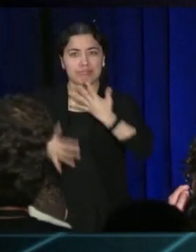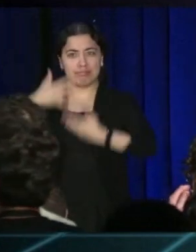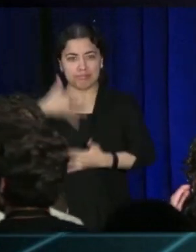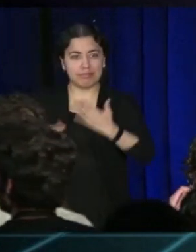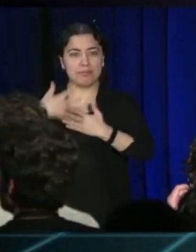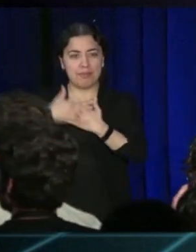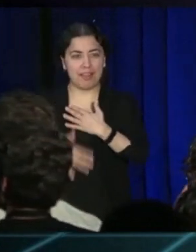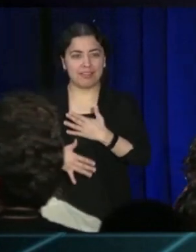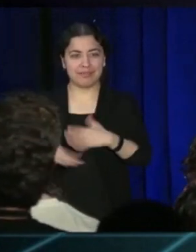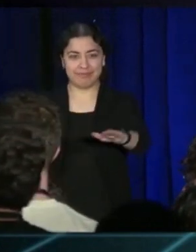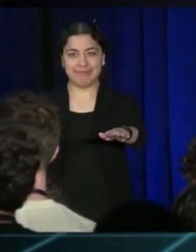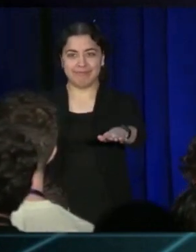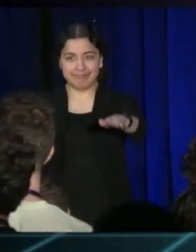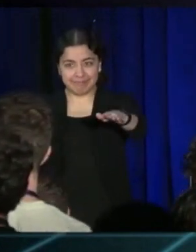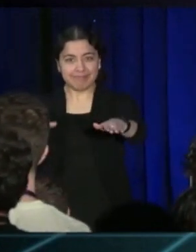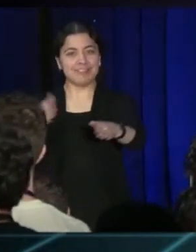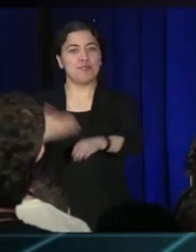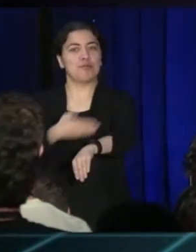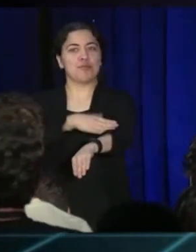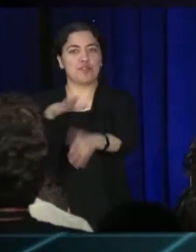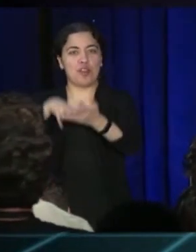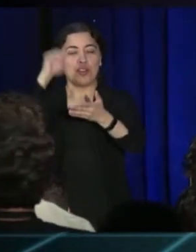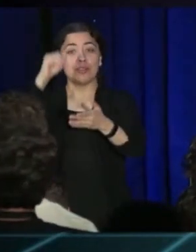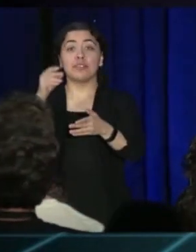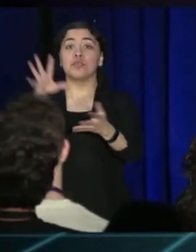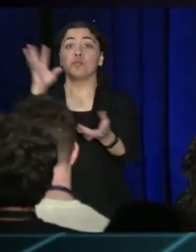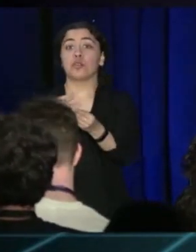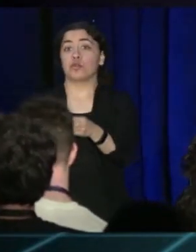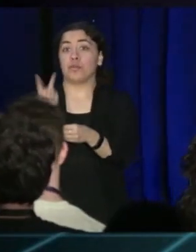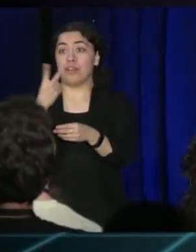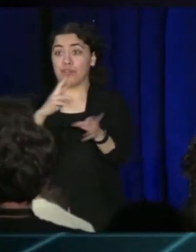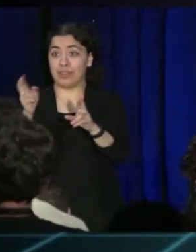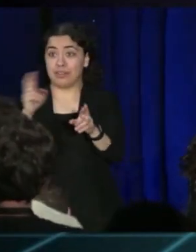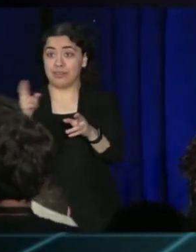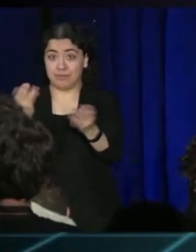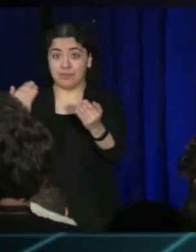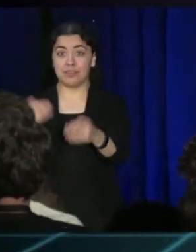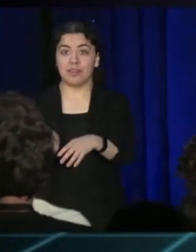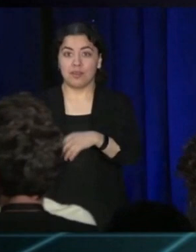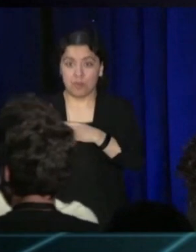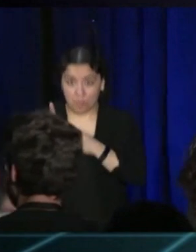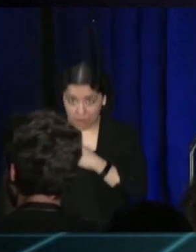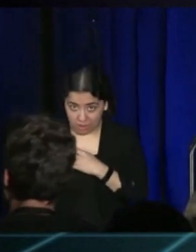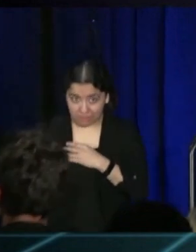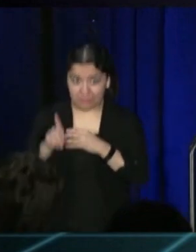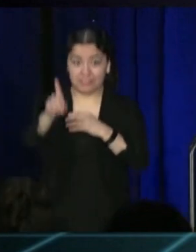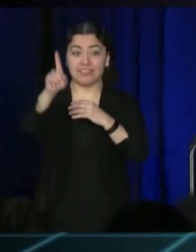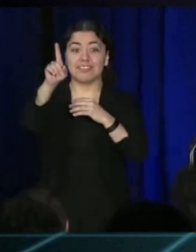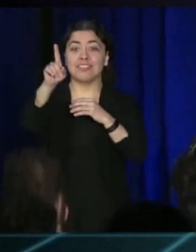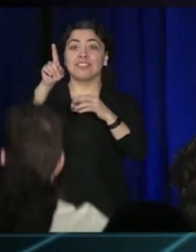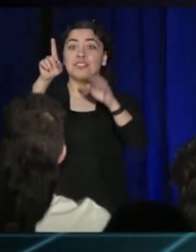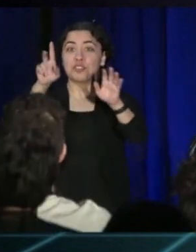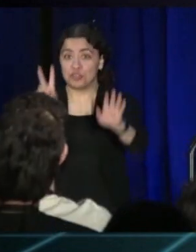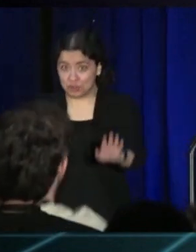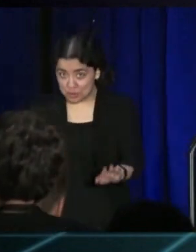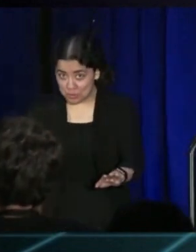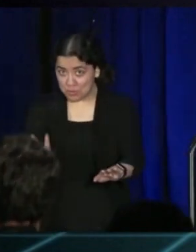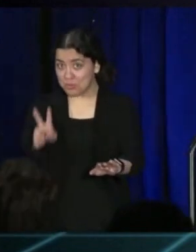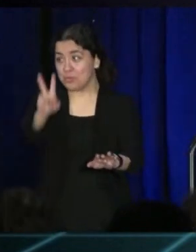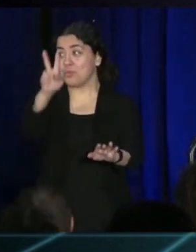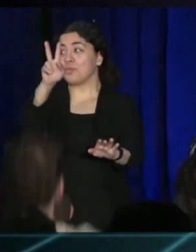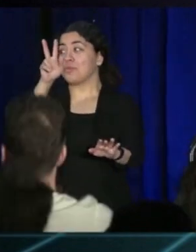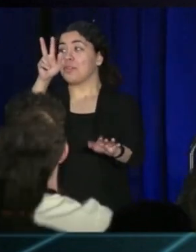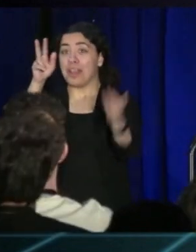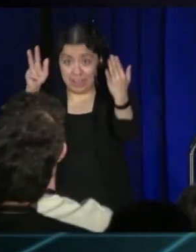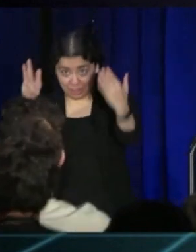It helps you learn better. So we're going to do 12 of these together. Count out loud with me. Ready? 1, 2, yeah,